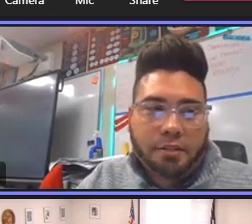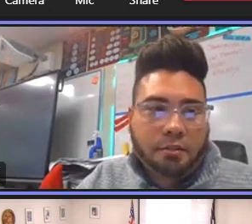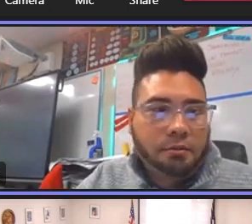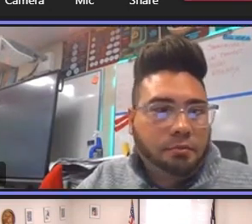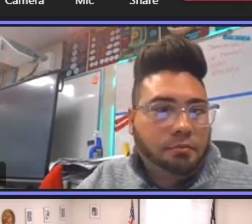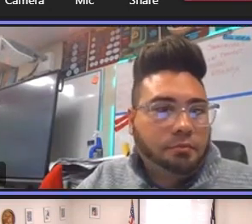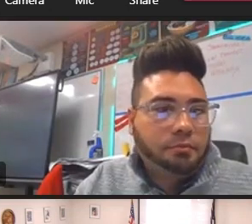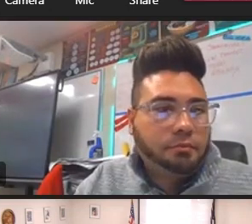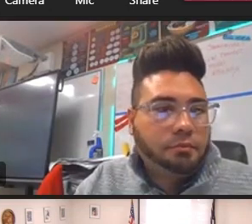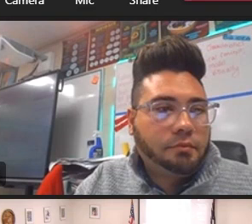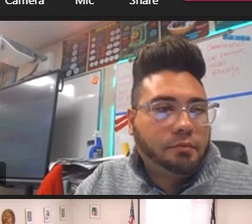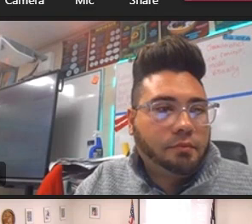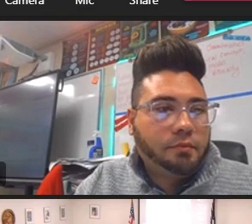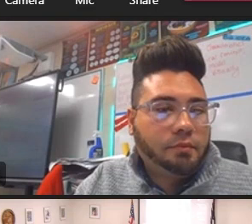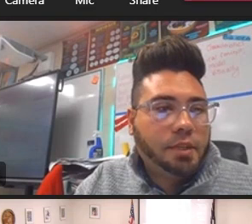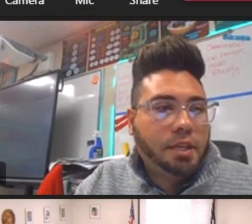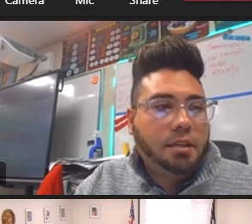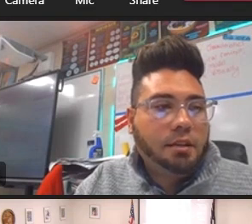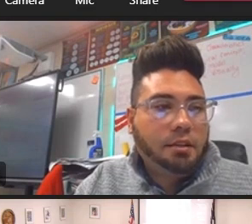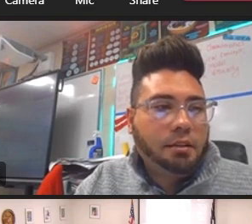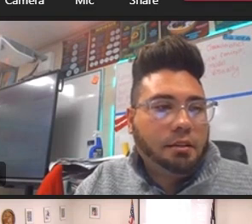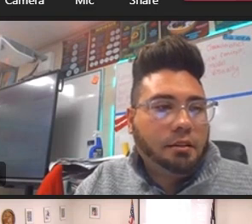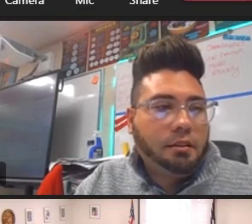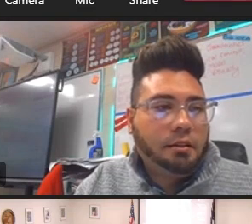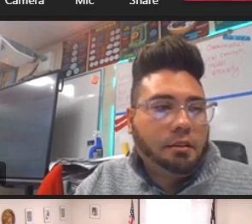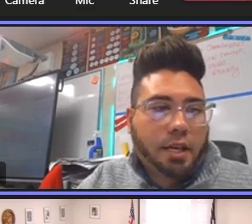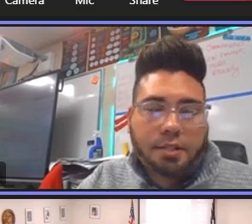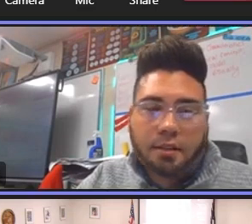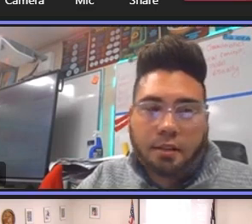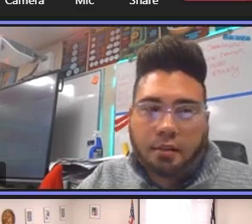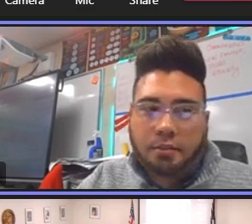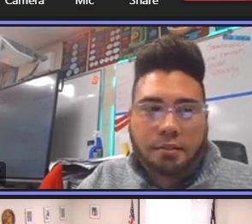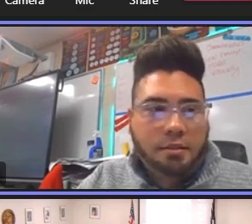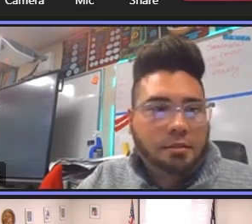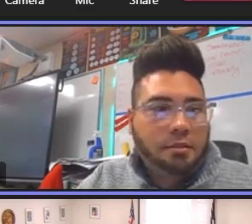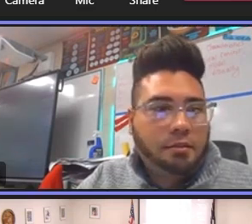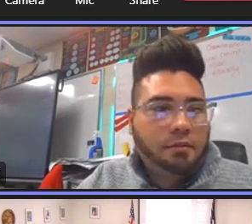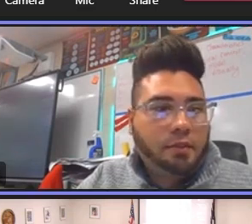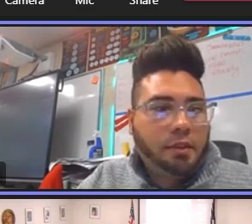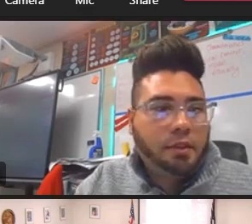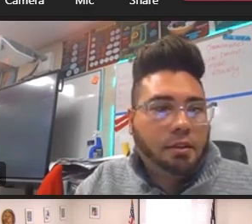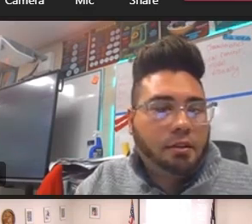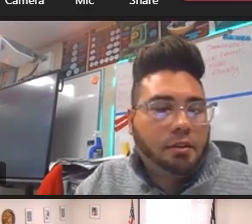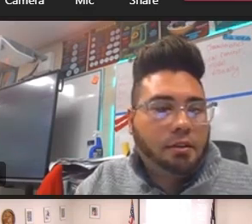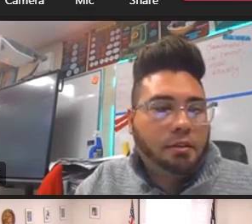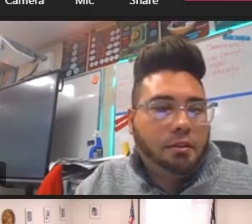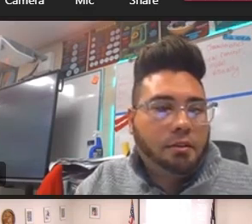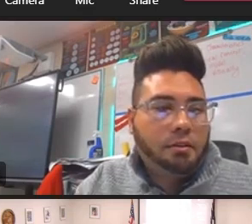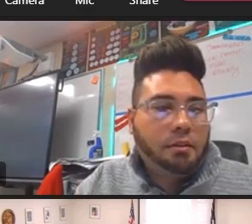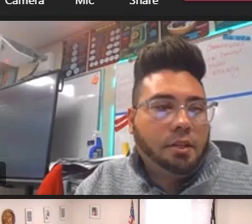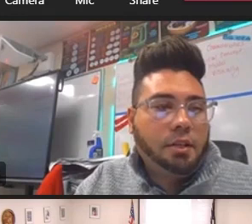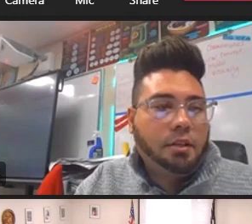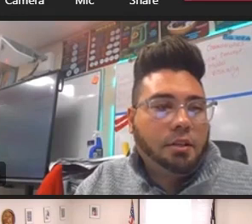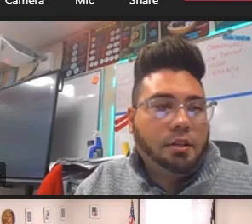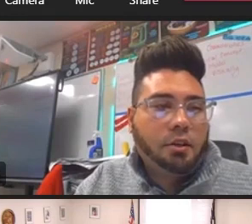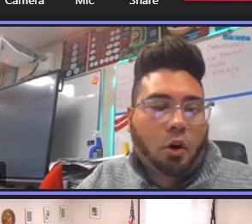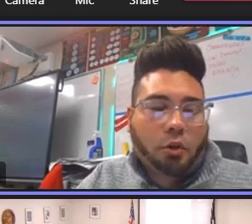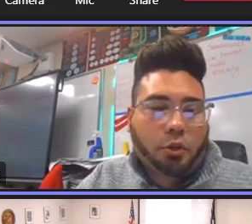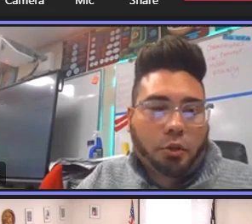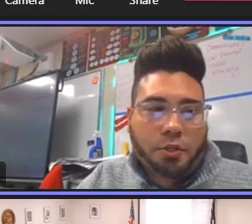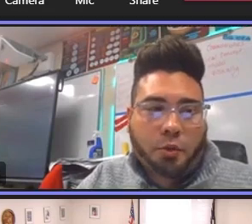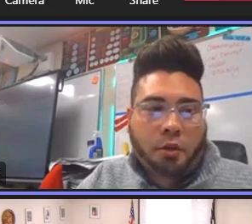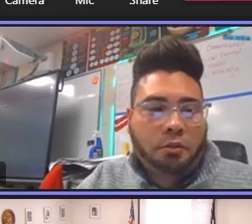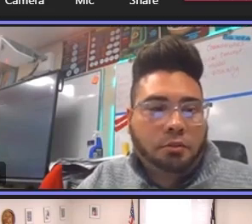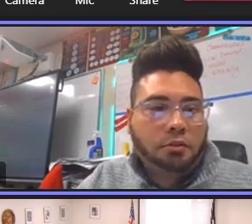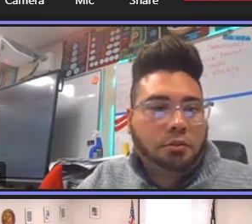Chad Davidson. Here. Payson Higgins. I'm here.